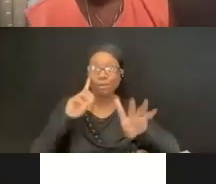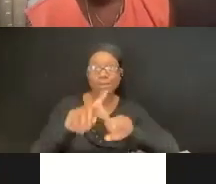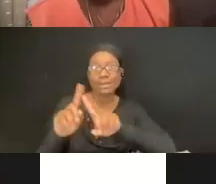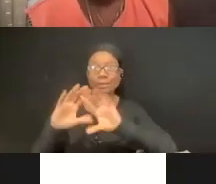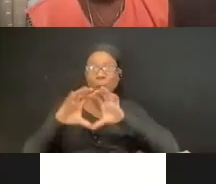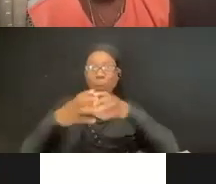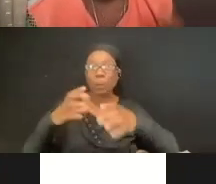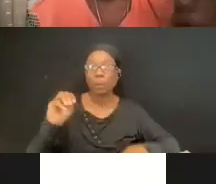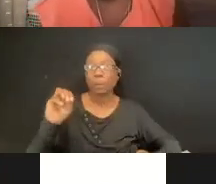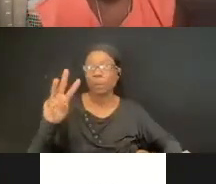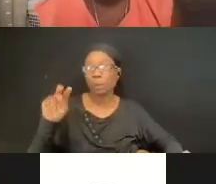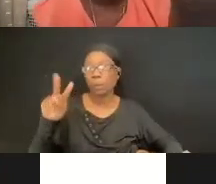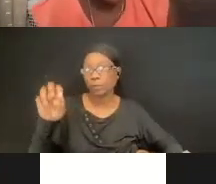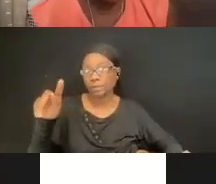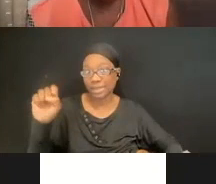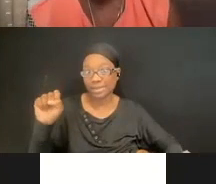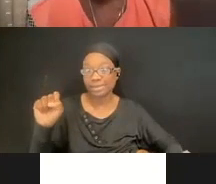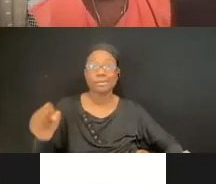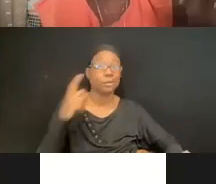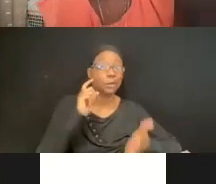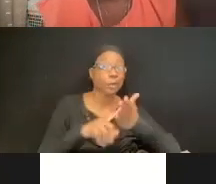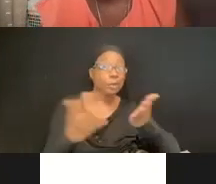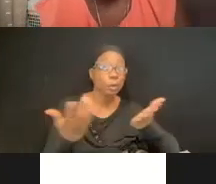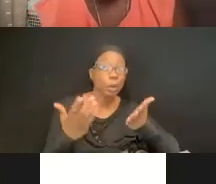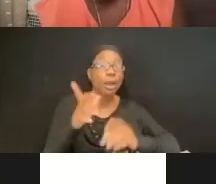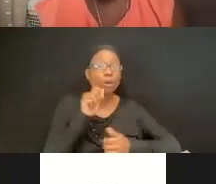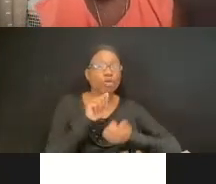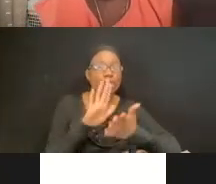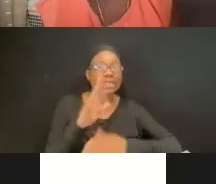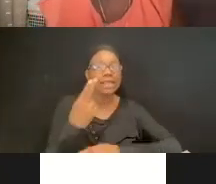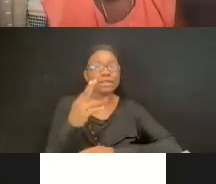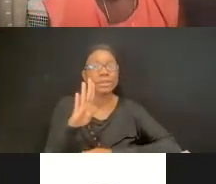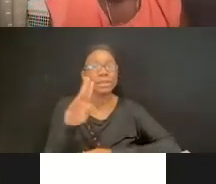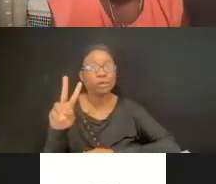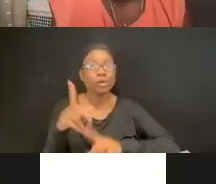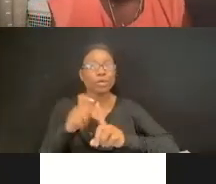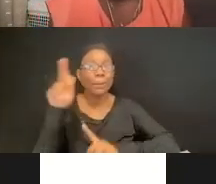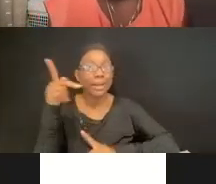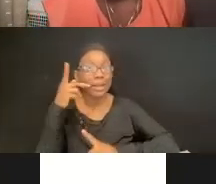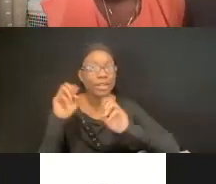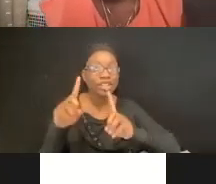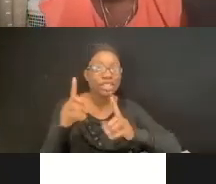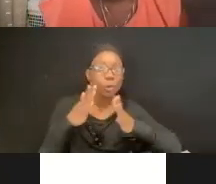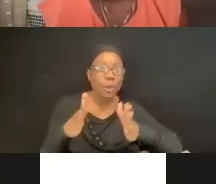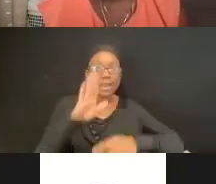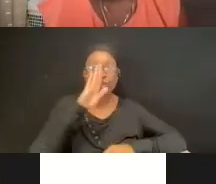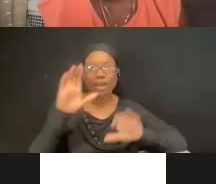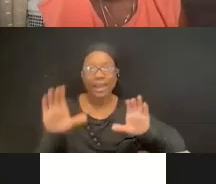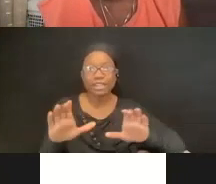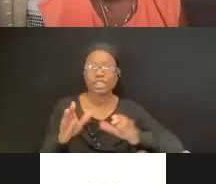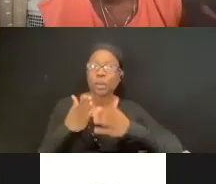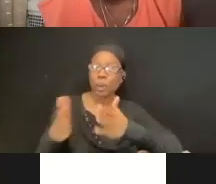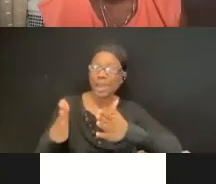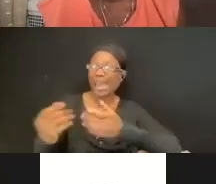addressing HB2 in a political education way, in a direct action way, in an advocacy way. Those folks are the